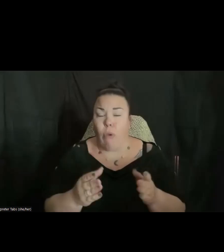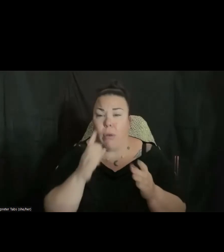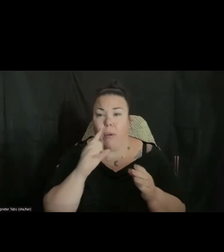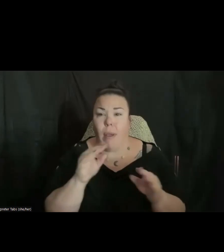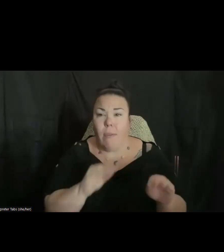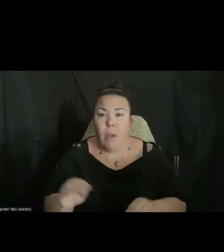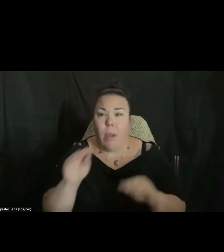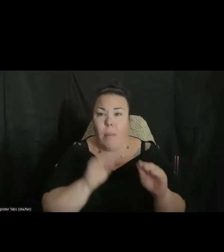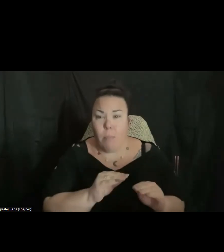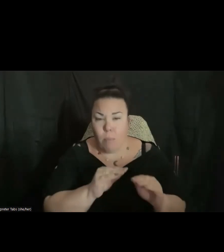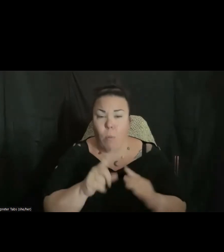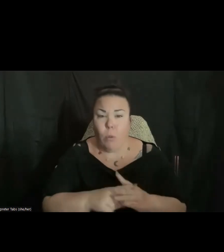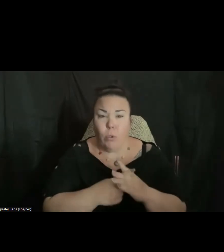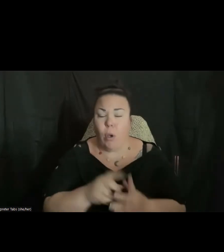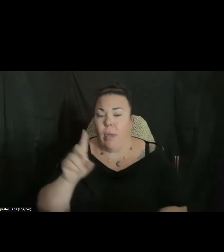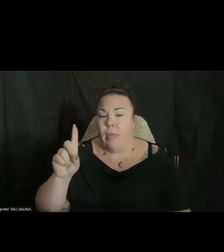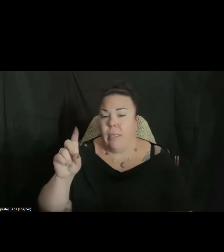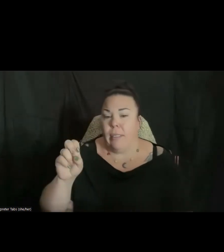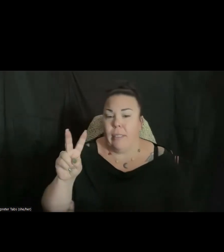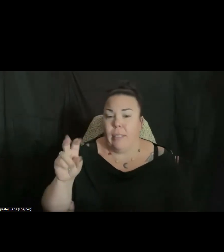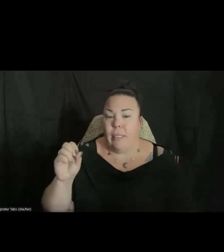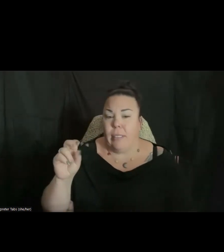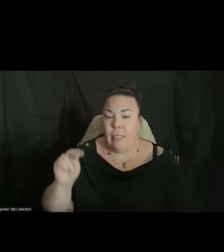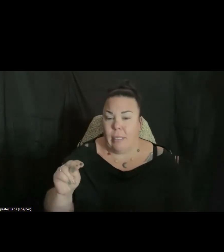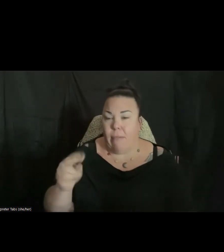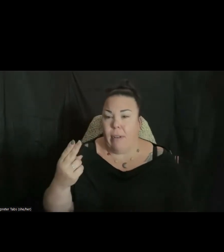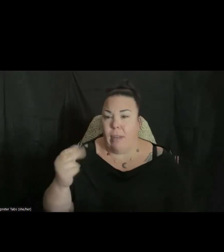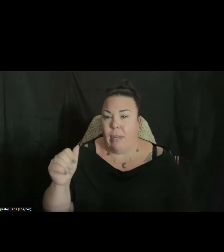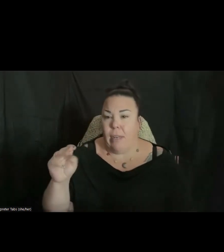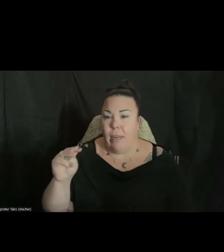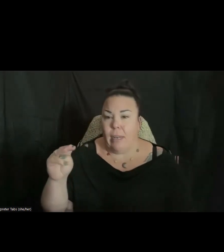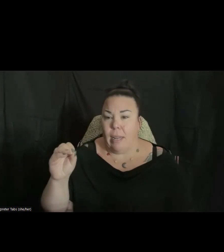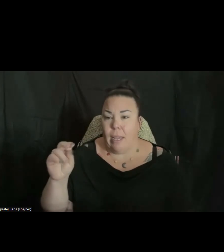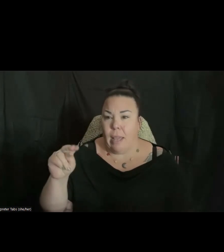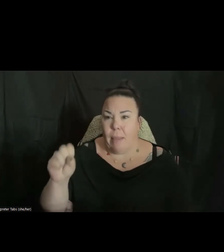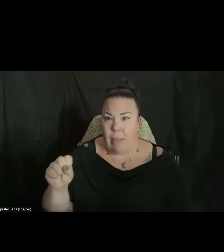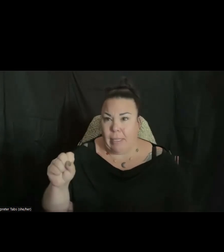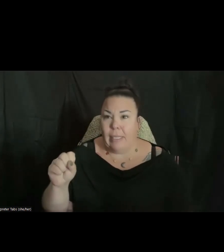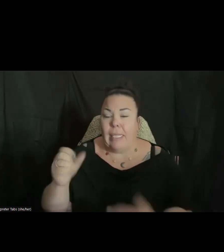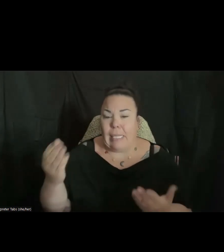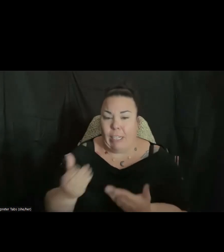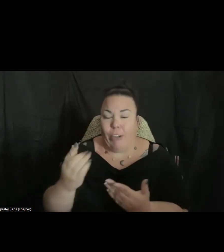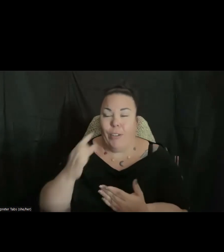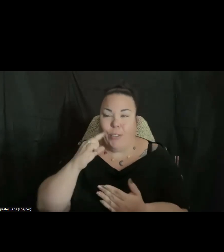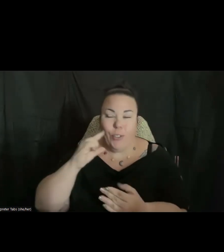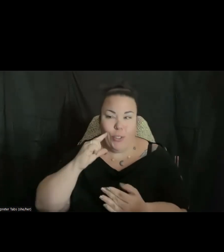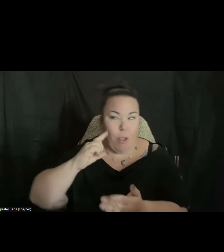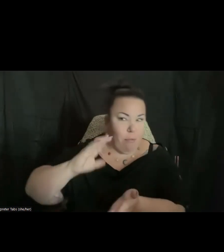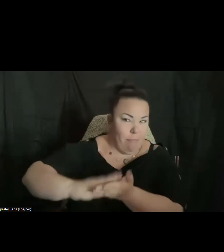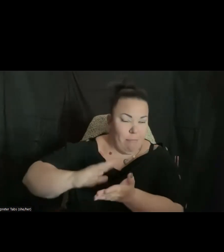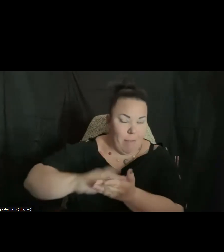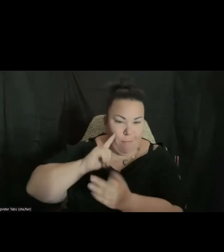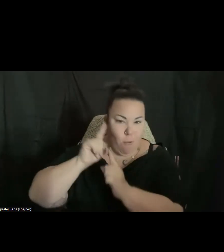our RN Devin Hammonds, is here on the call with me. So just shout out to her, because she is the one